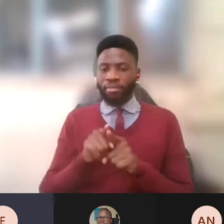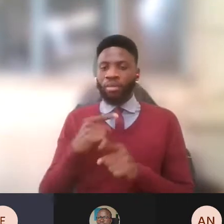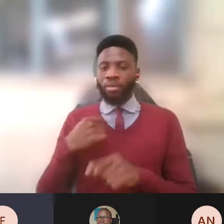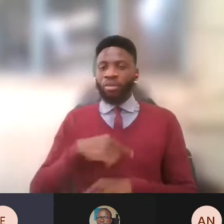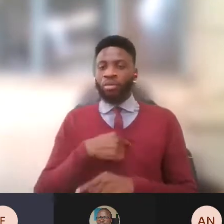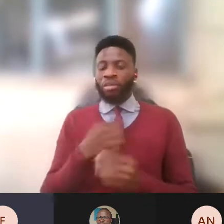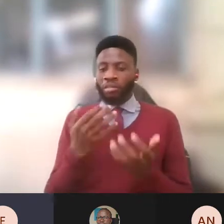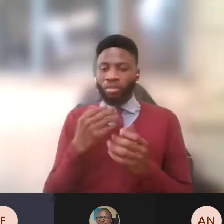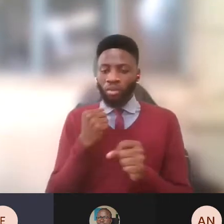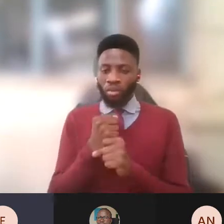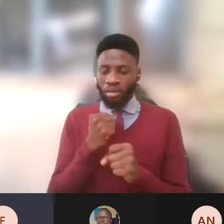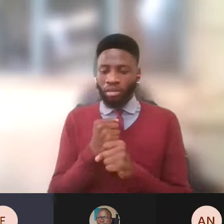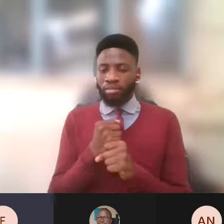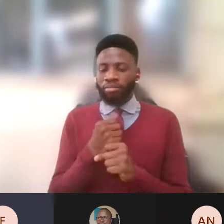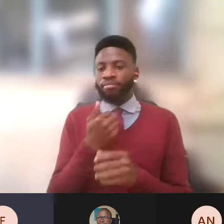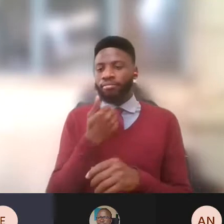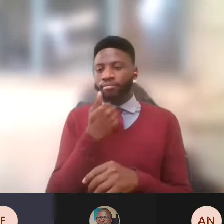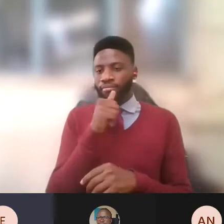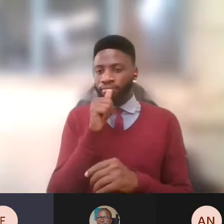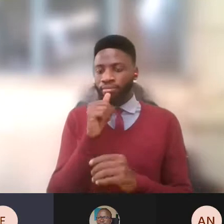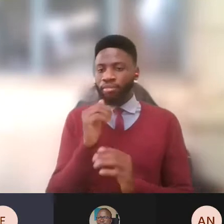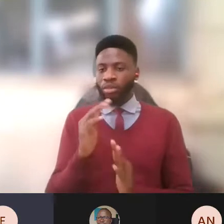I think you're muted, Ellie.